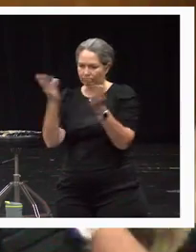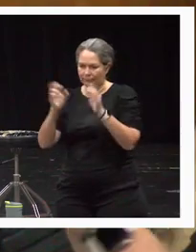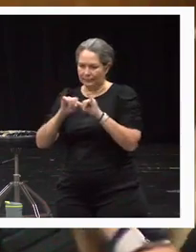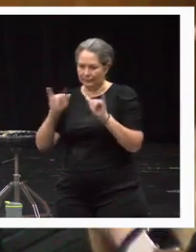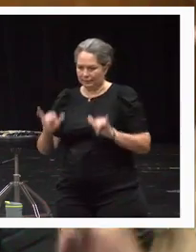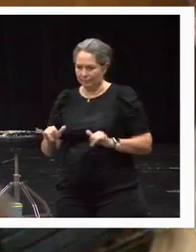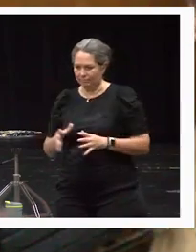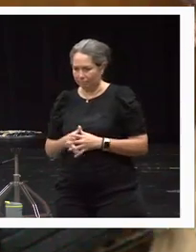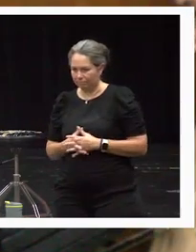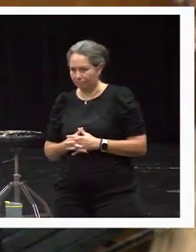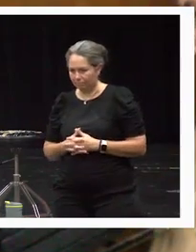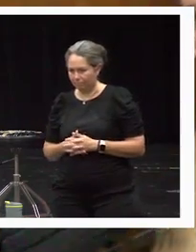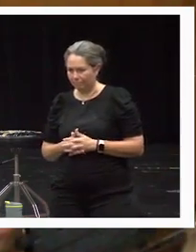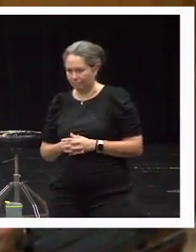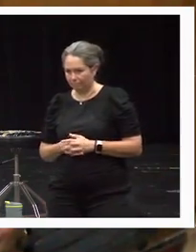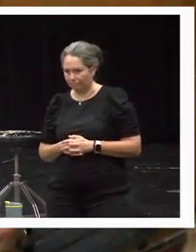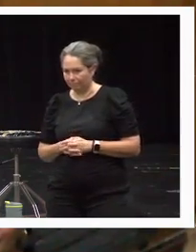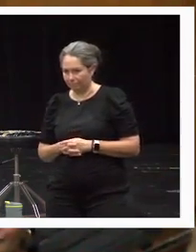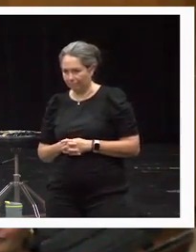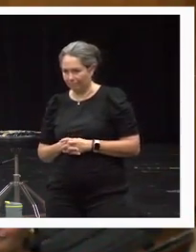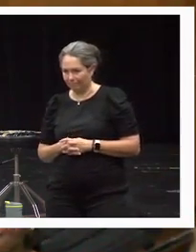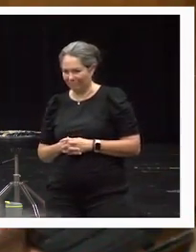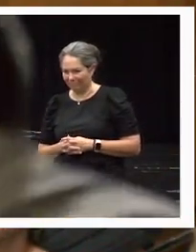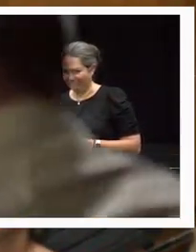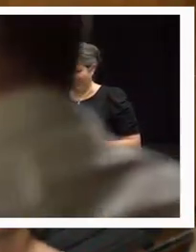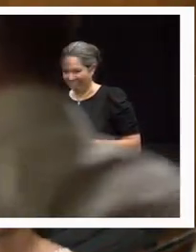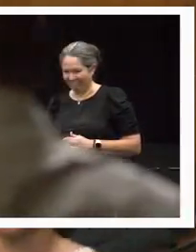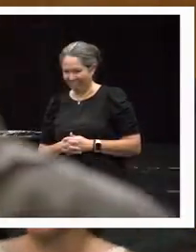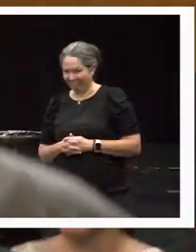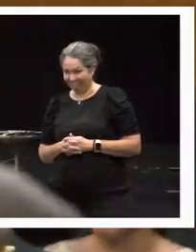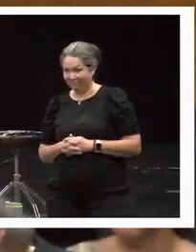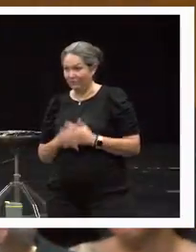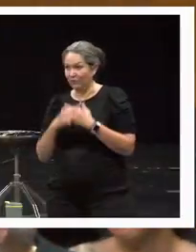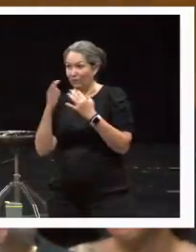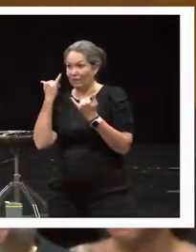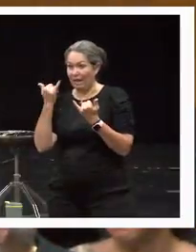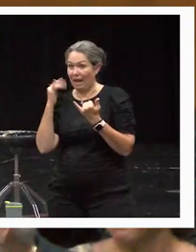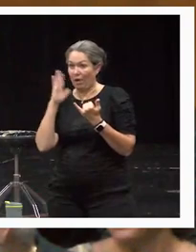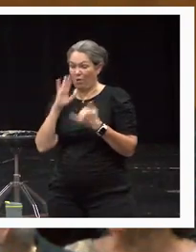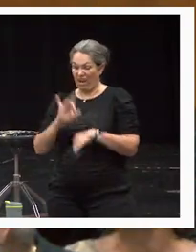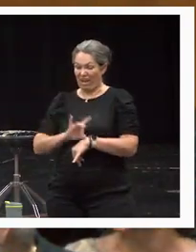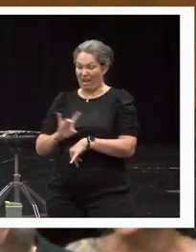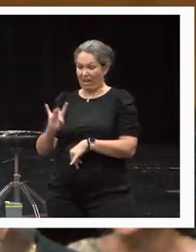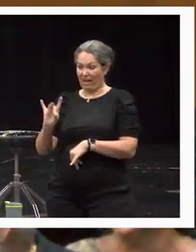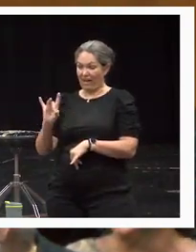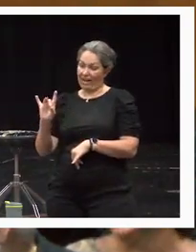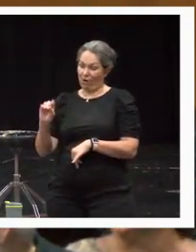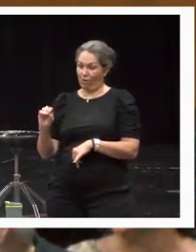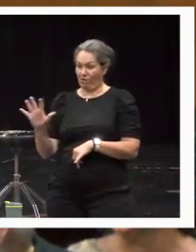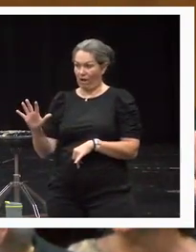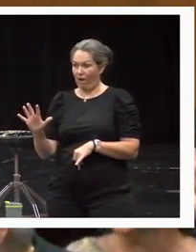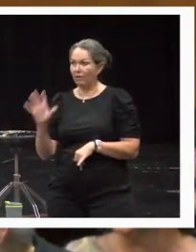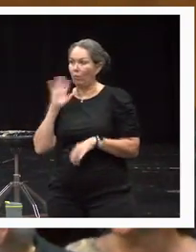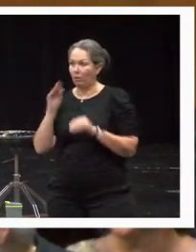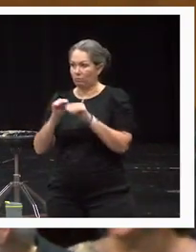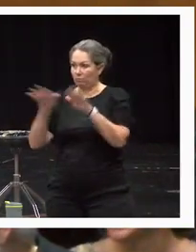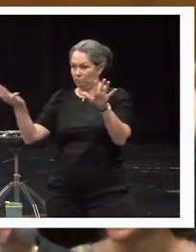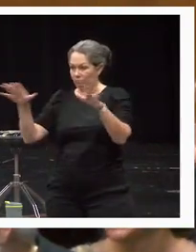system, okay? So we're going to meet now. It's 8:05. We'll come back at